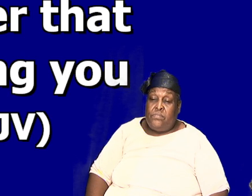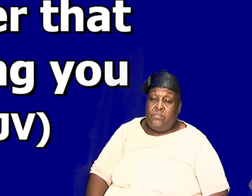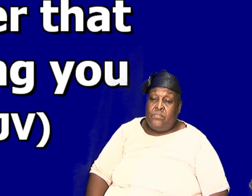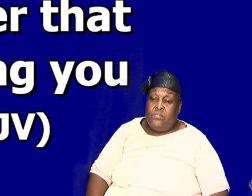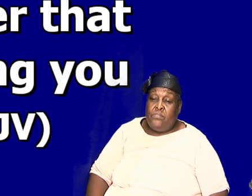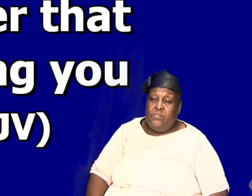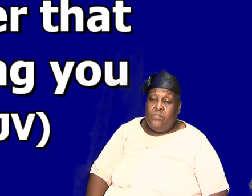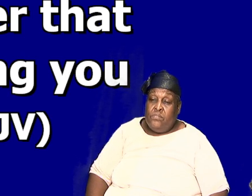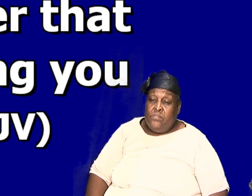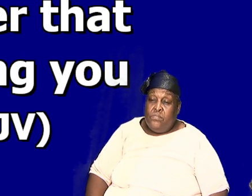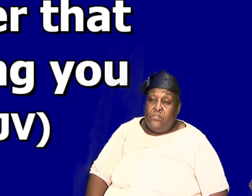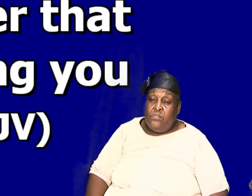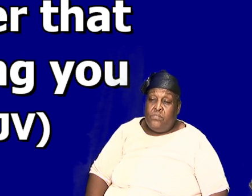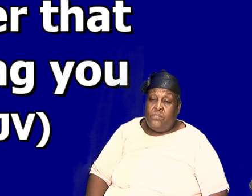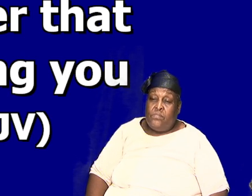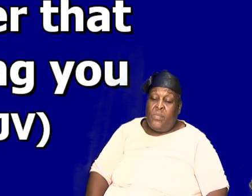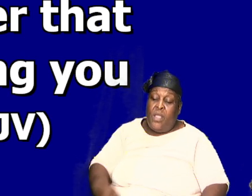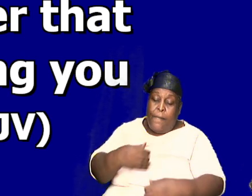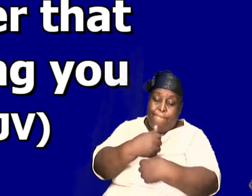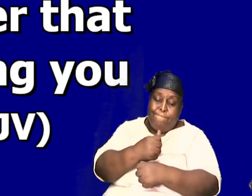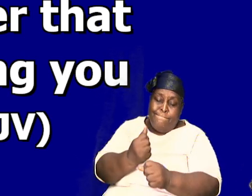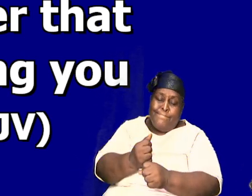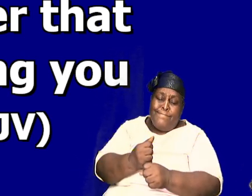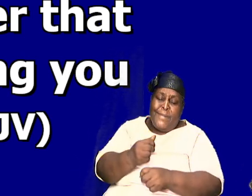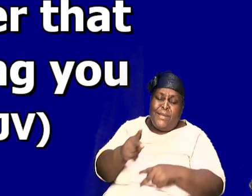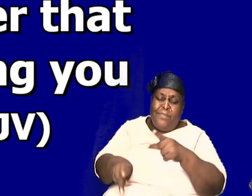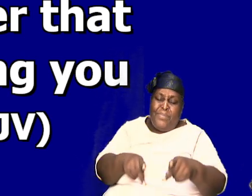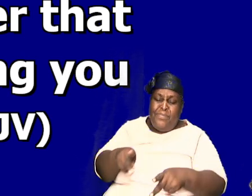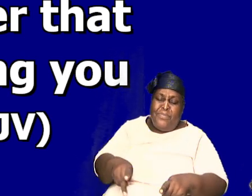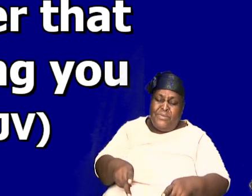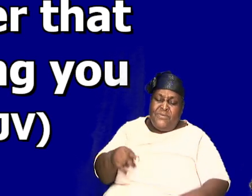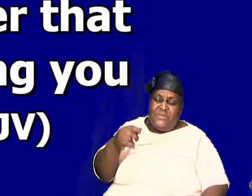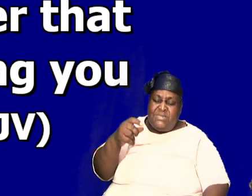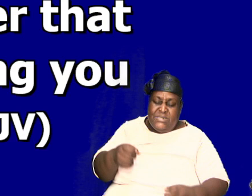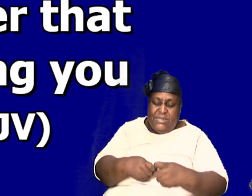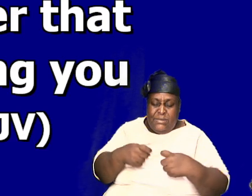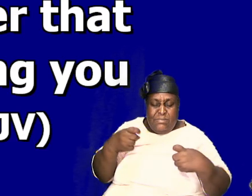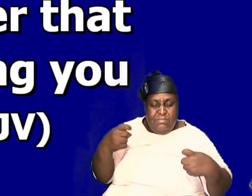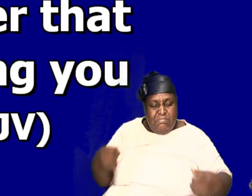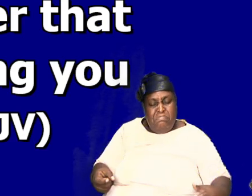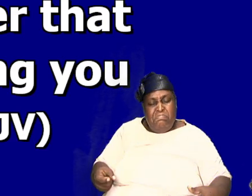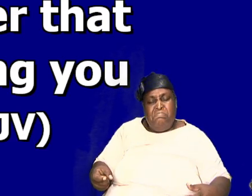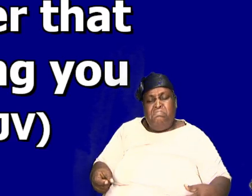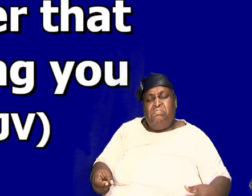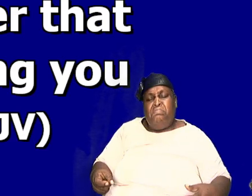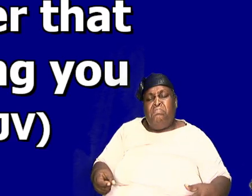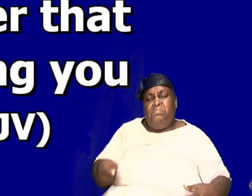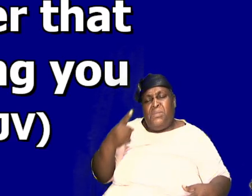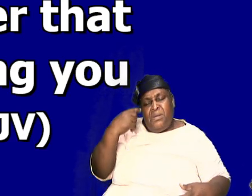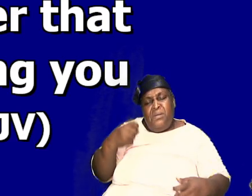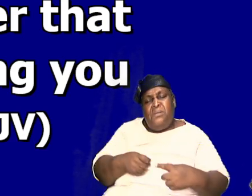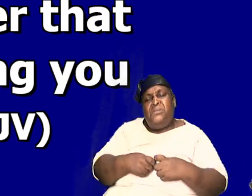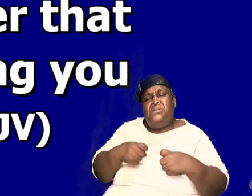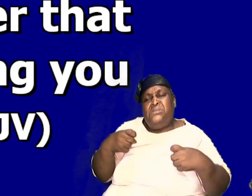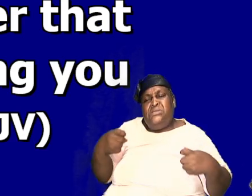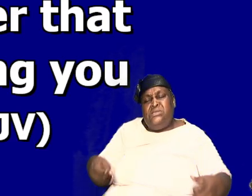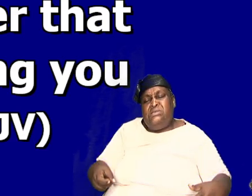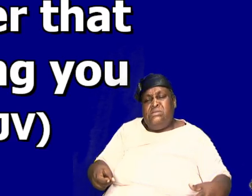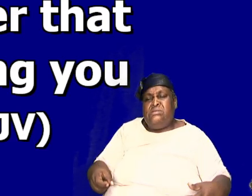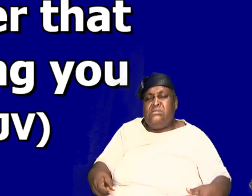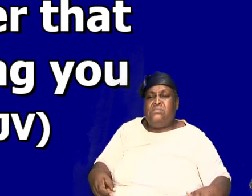and he caused them to sin, and because they sin,